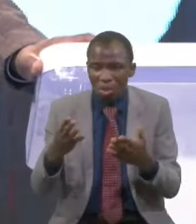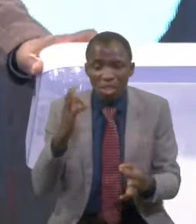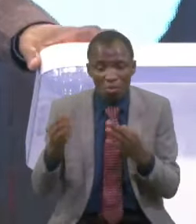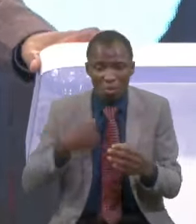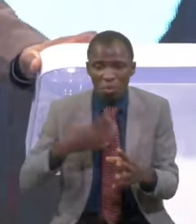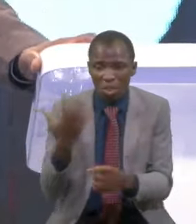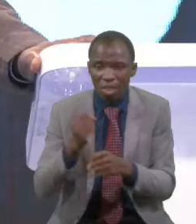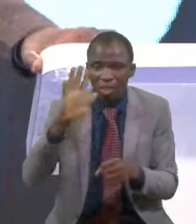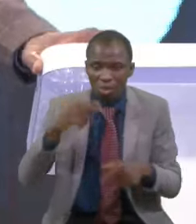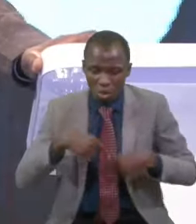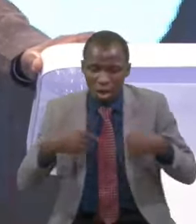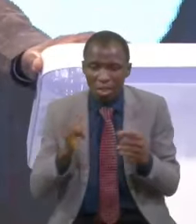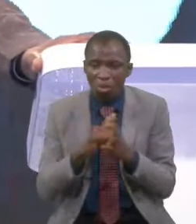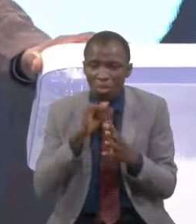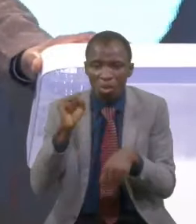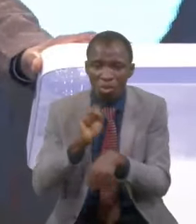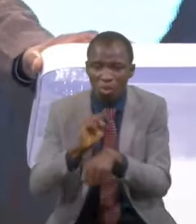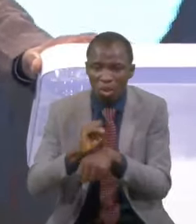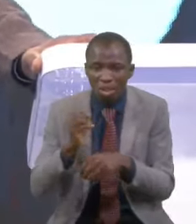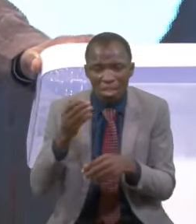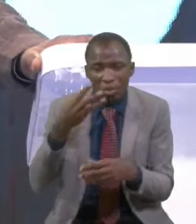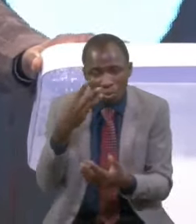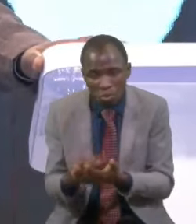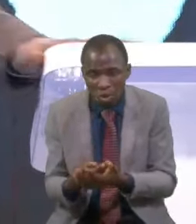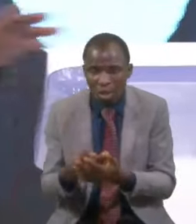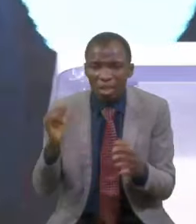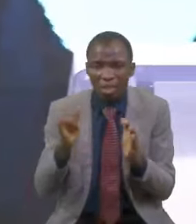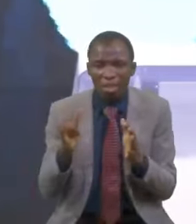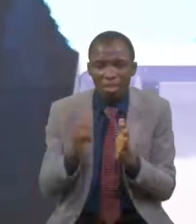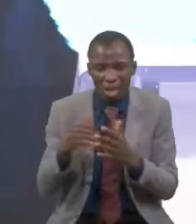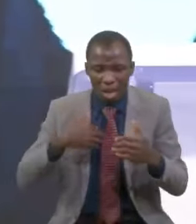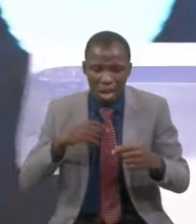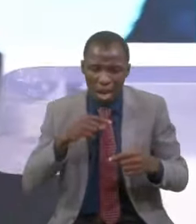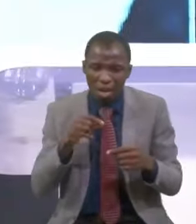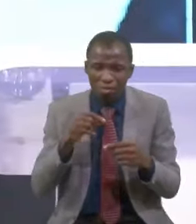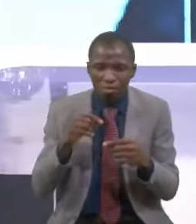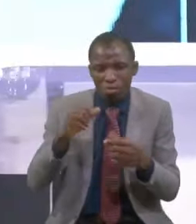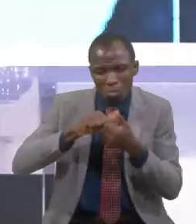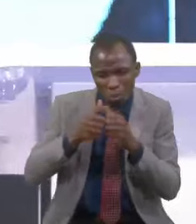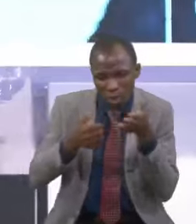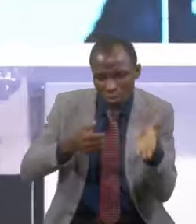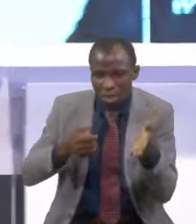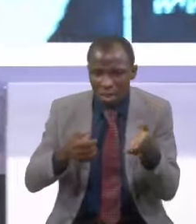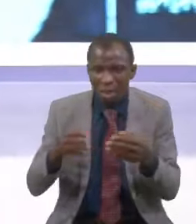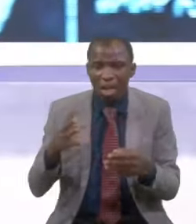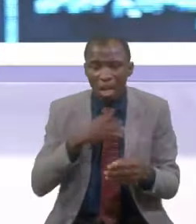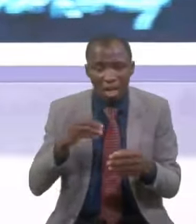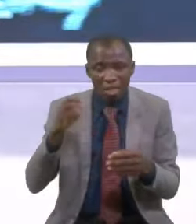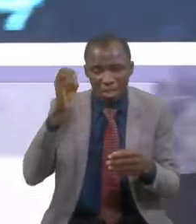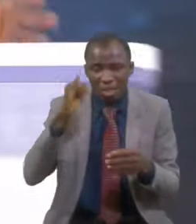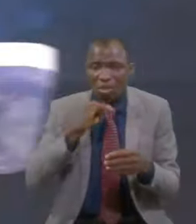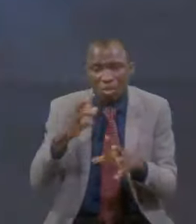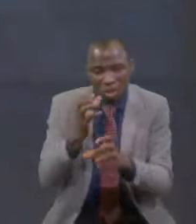a hole in there, that has infirmity in there, and that is not receiving the blood in your body